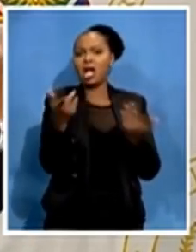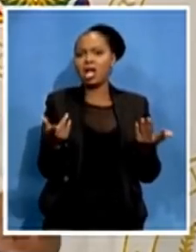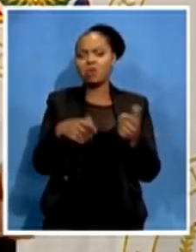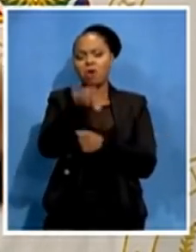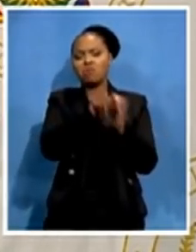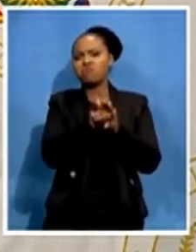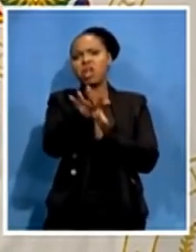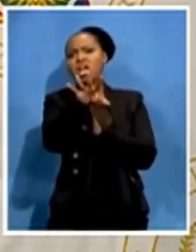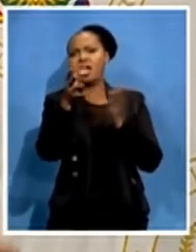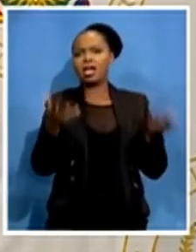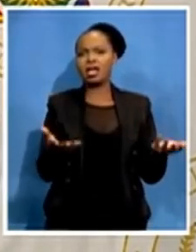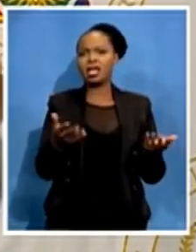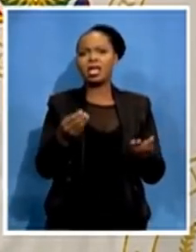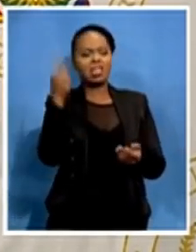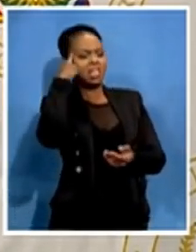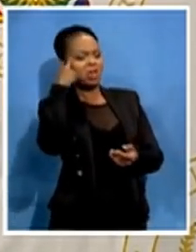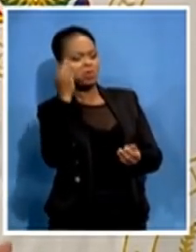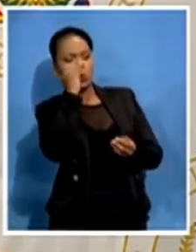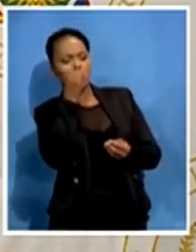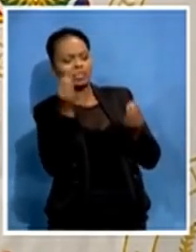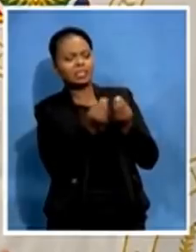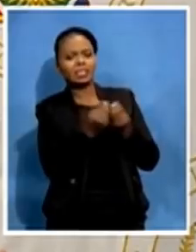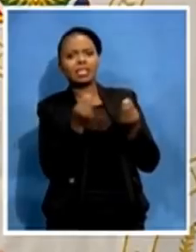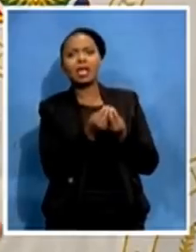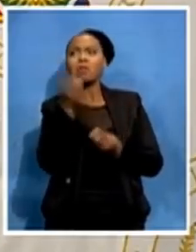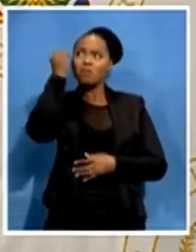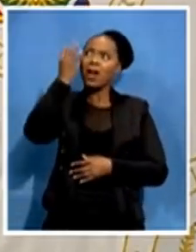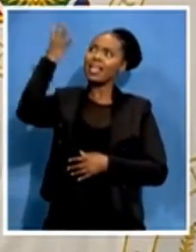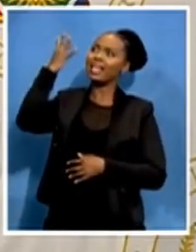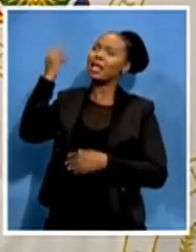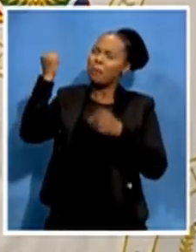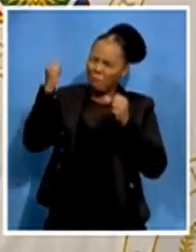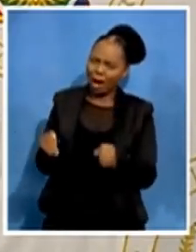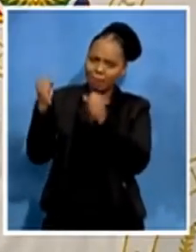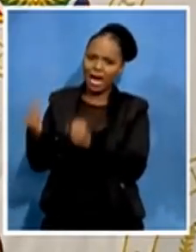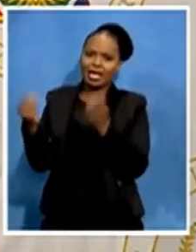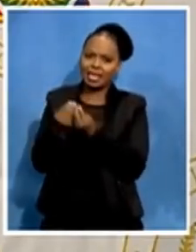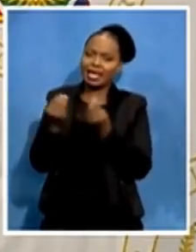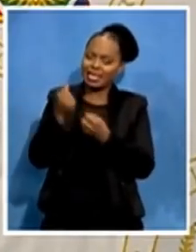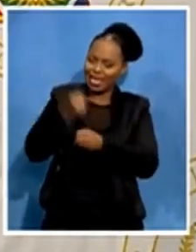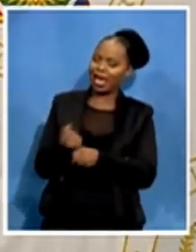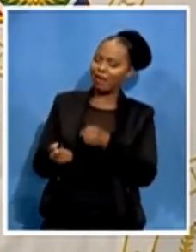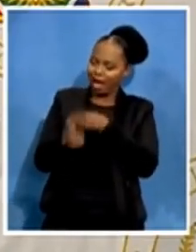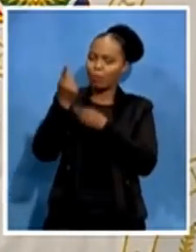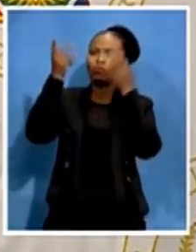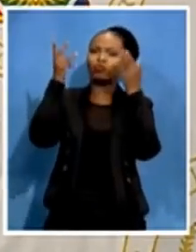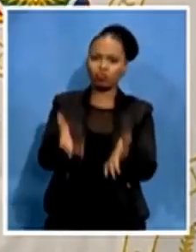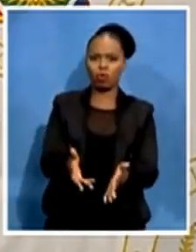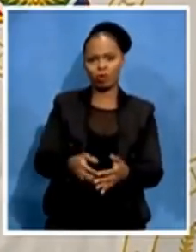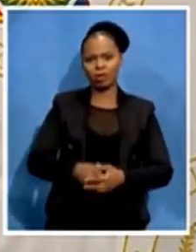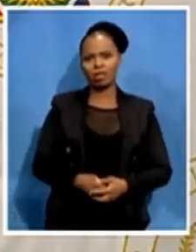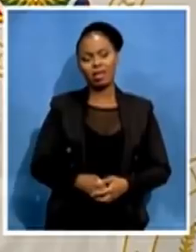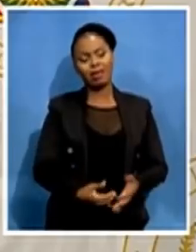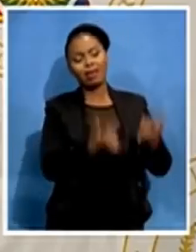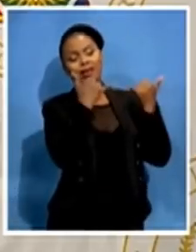this person circulated the same thing last year. Now, are you going to say that the reputation